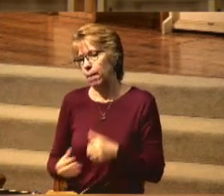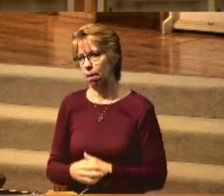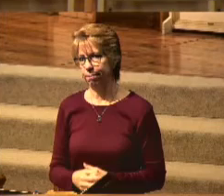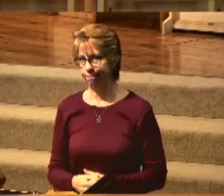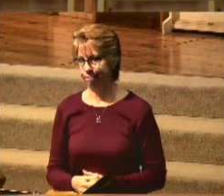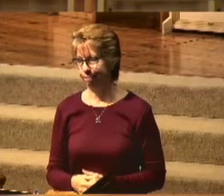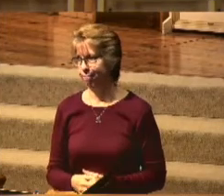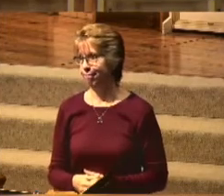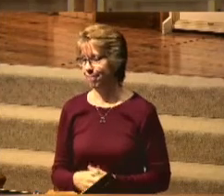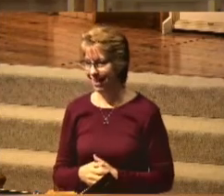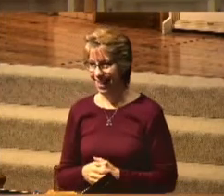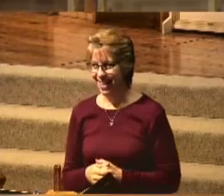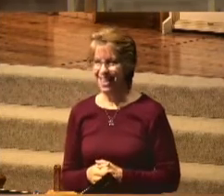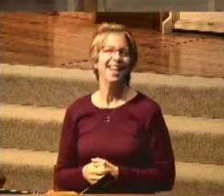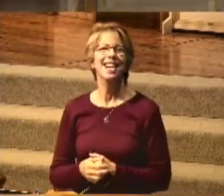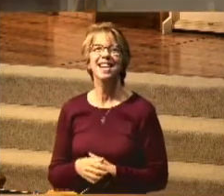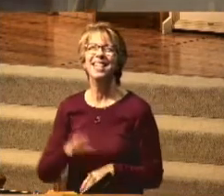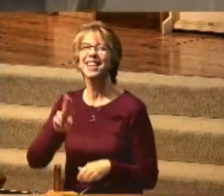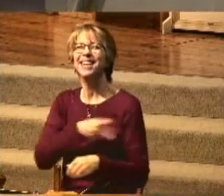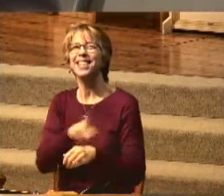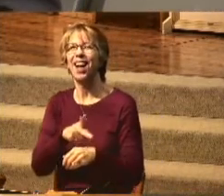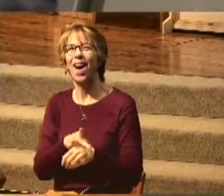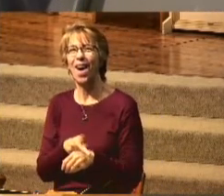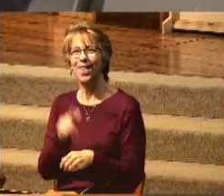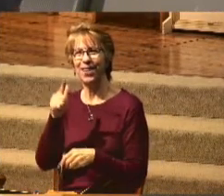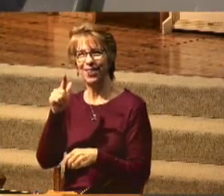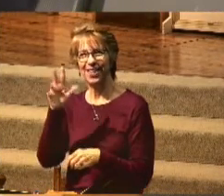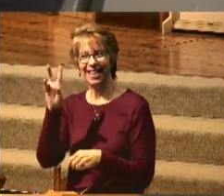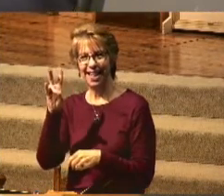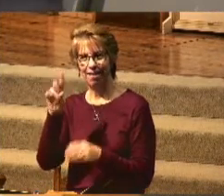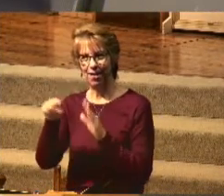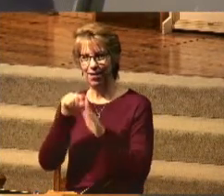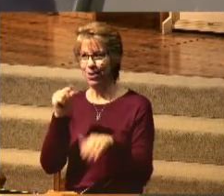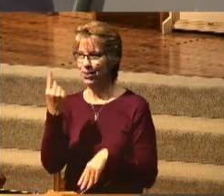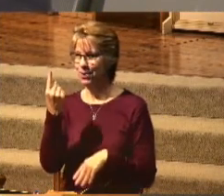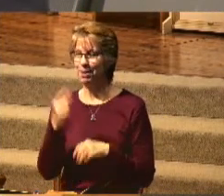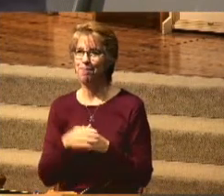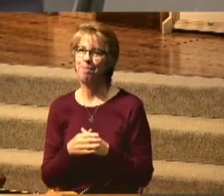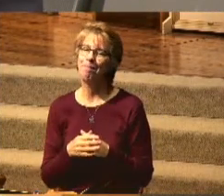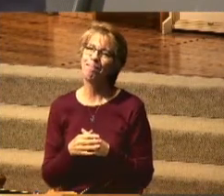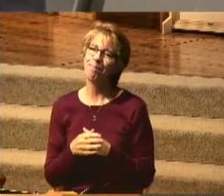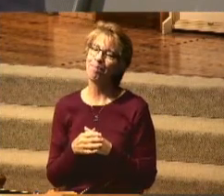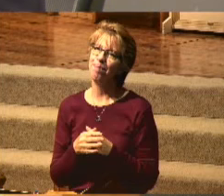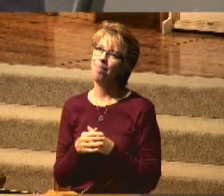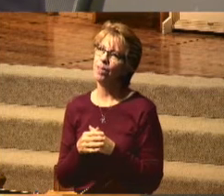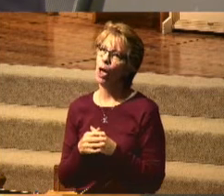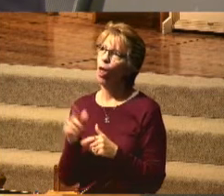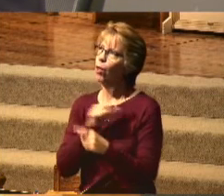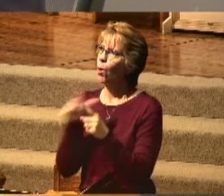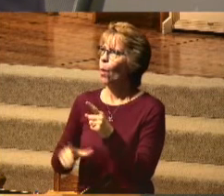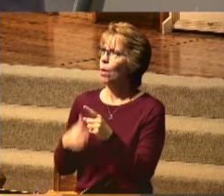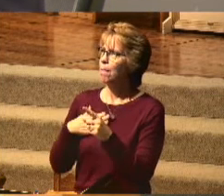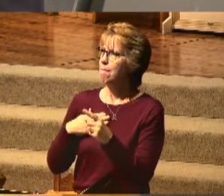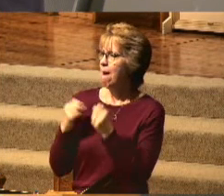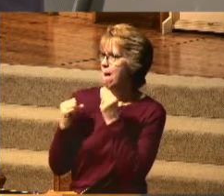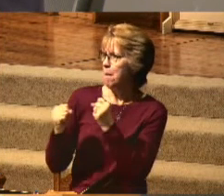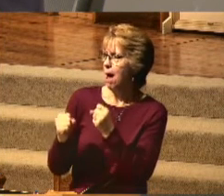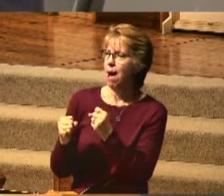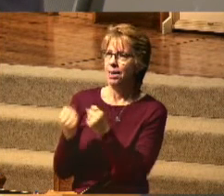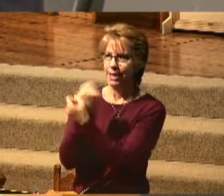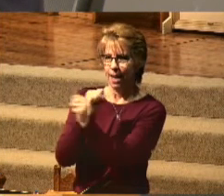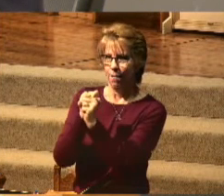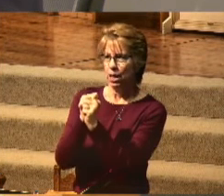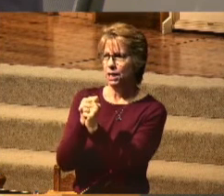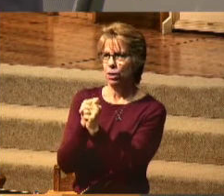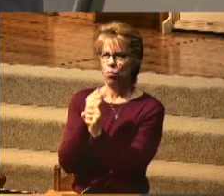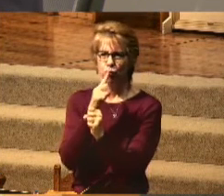But in Psalm 27, verse 1, Psalm of David, the Lord is my light, my salvation. Whom shall I